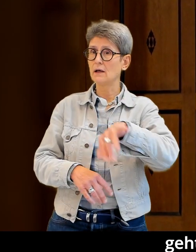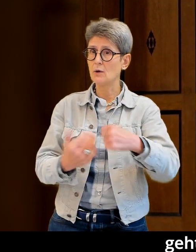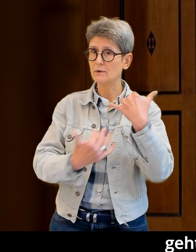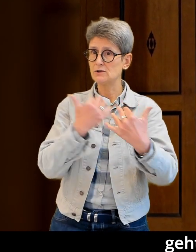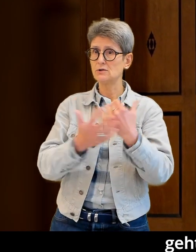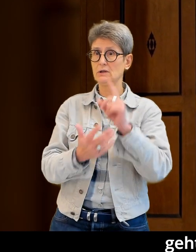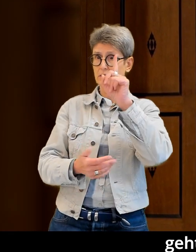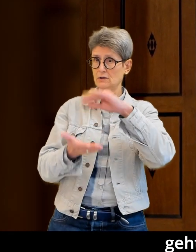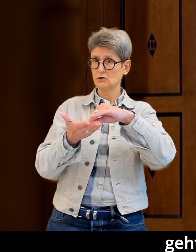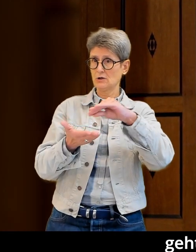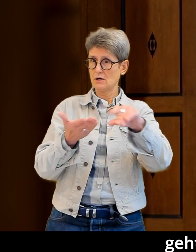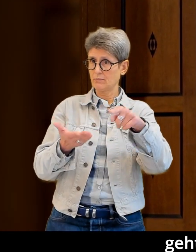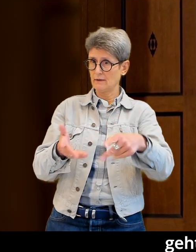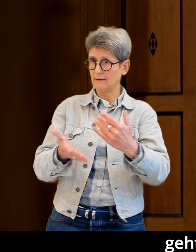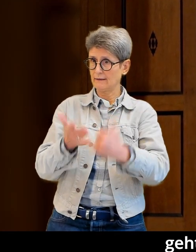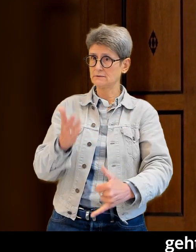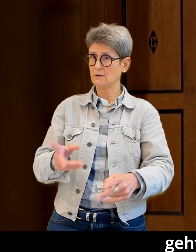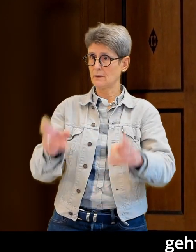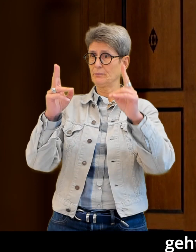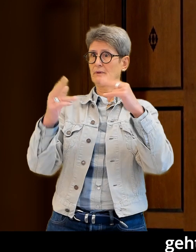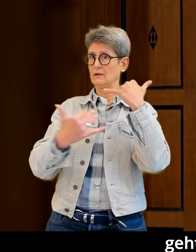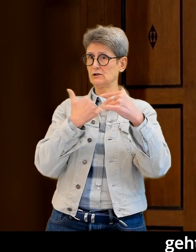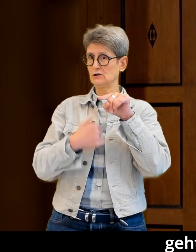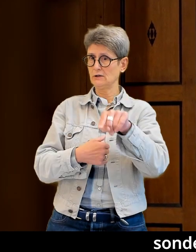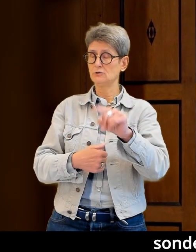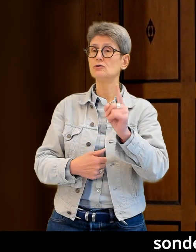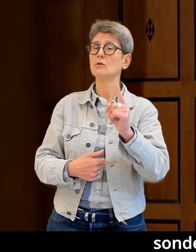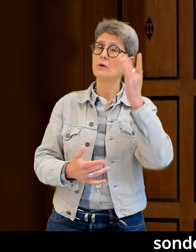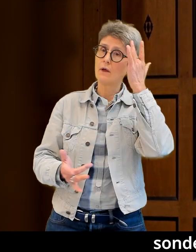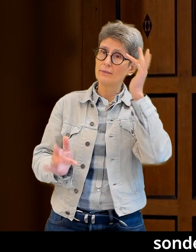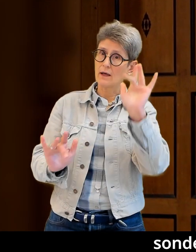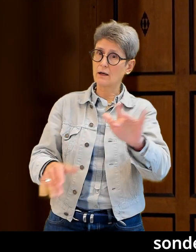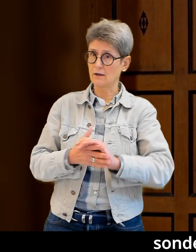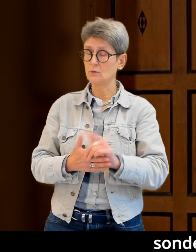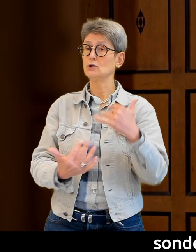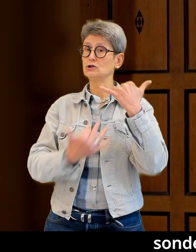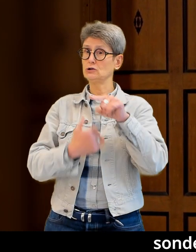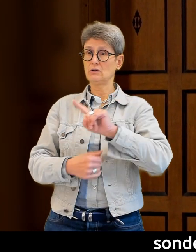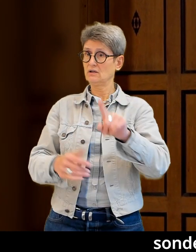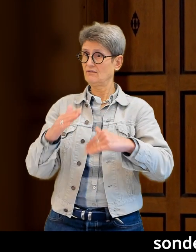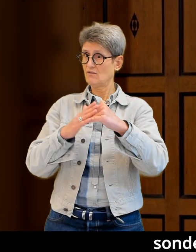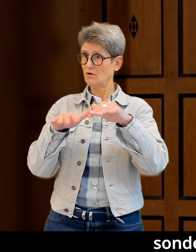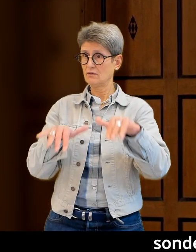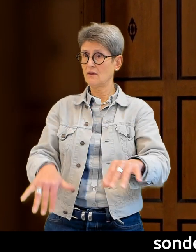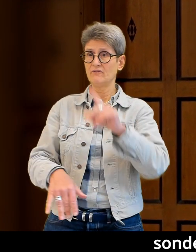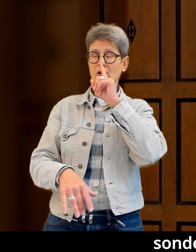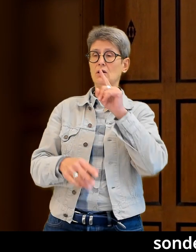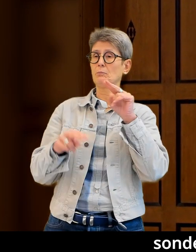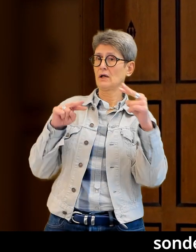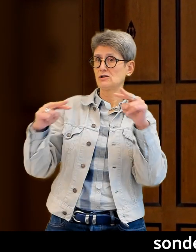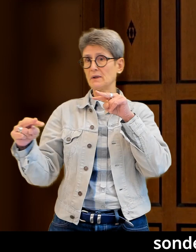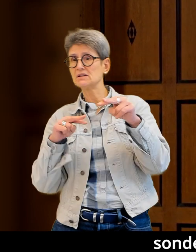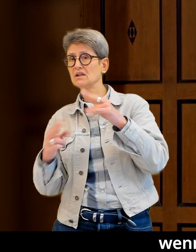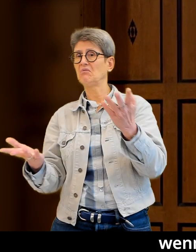is not about writing the final chapter of the story, but rather about the recognition that a story can never